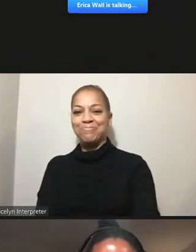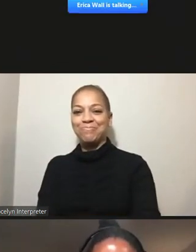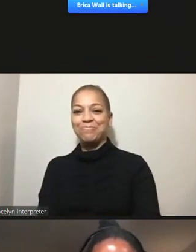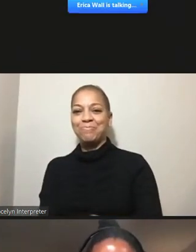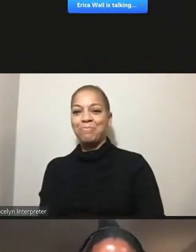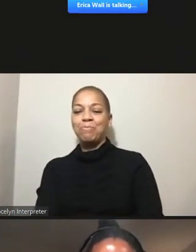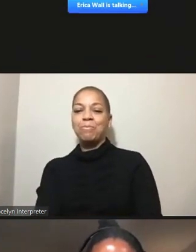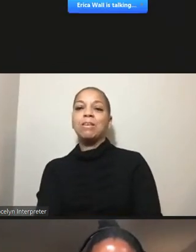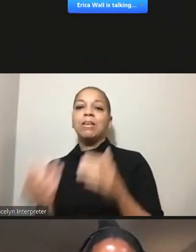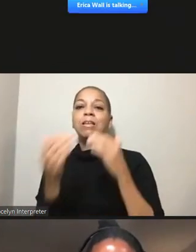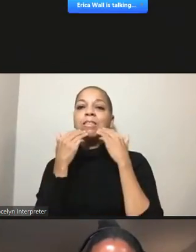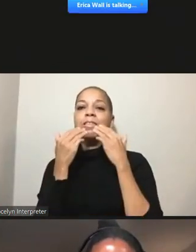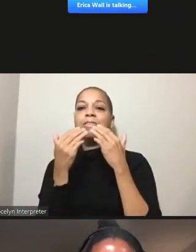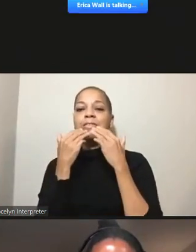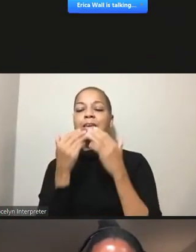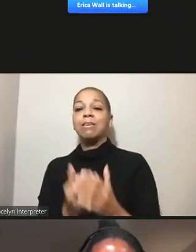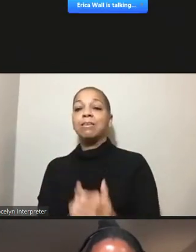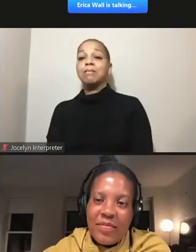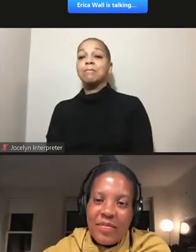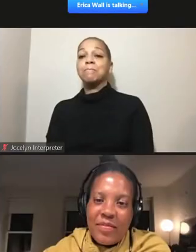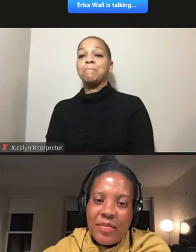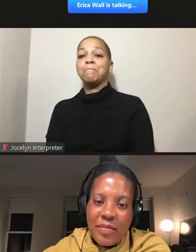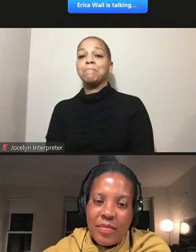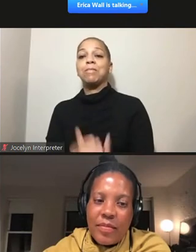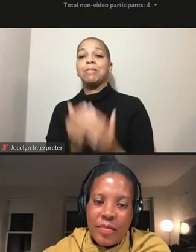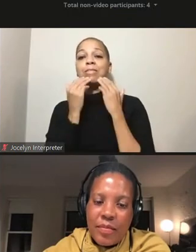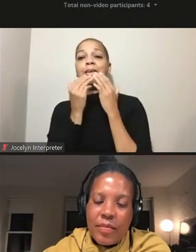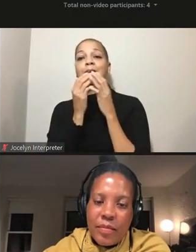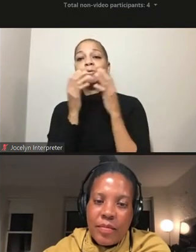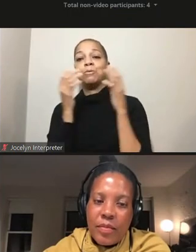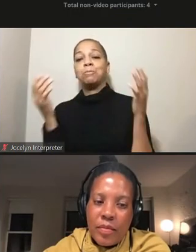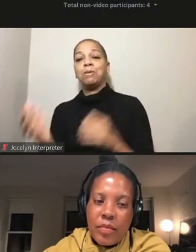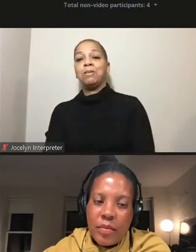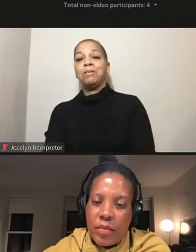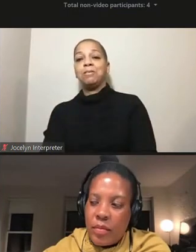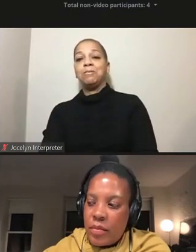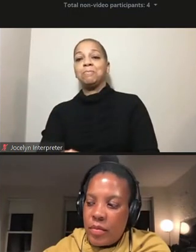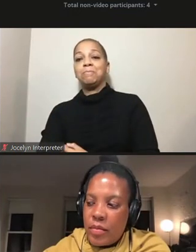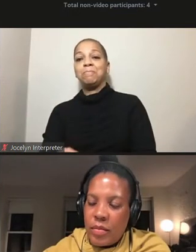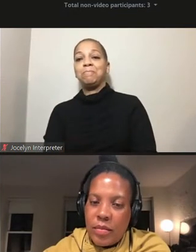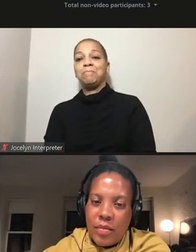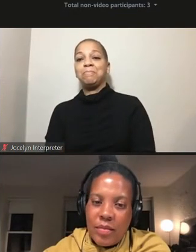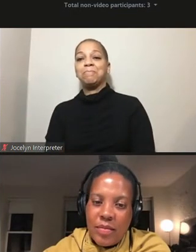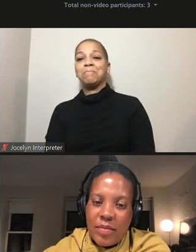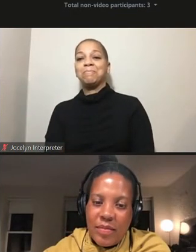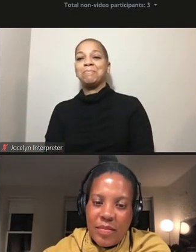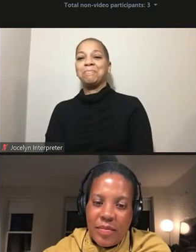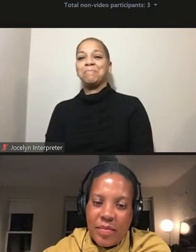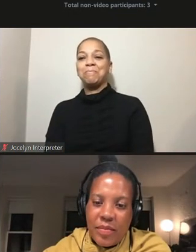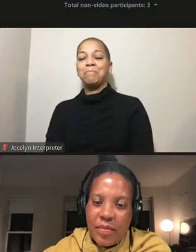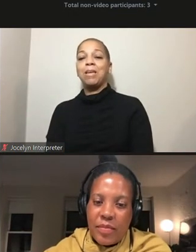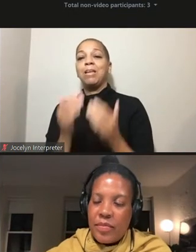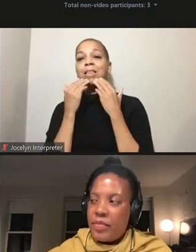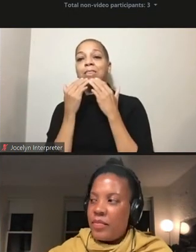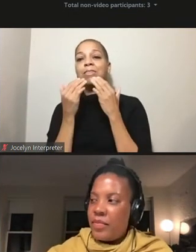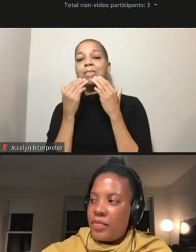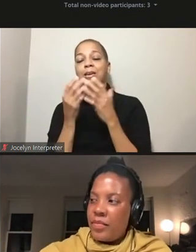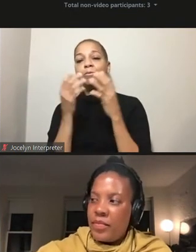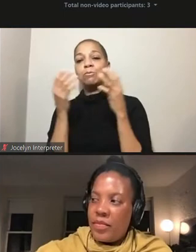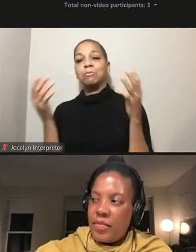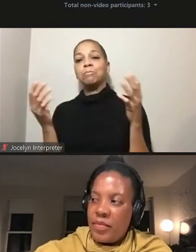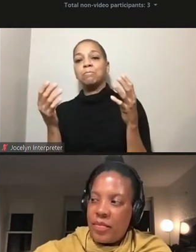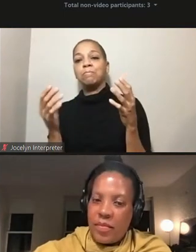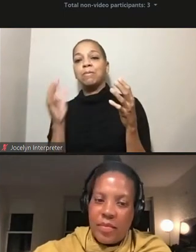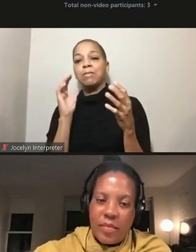Thank you so very much. If I put the screen, I would probably help myself. But thank you so very much for